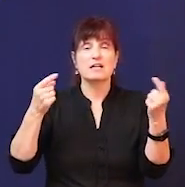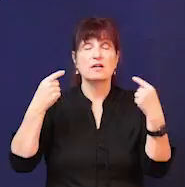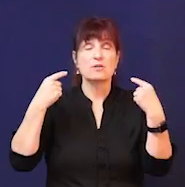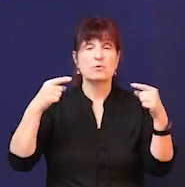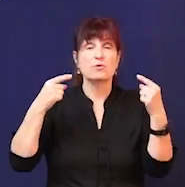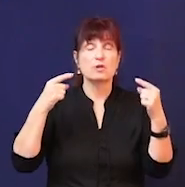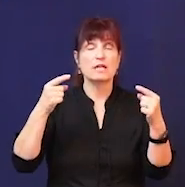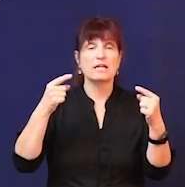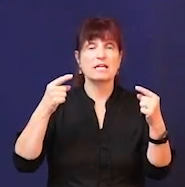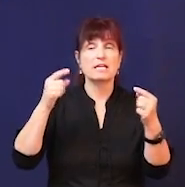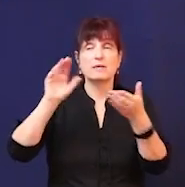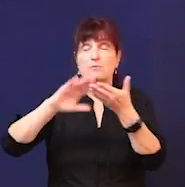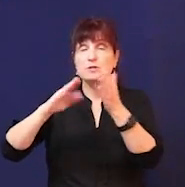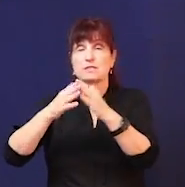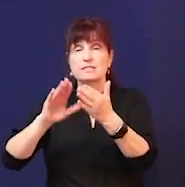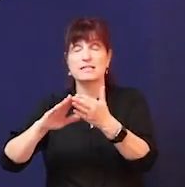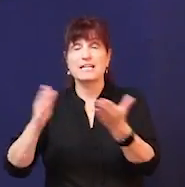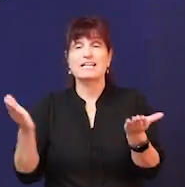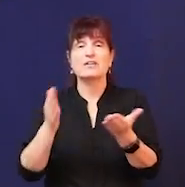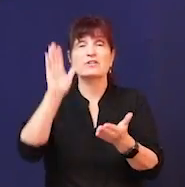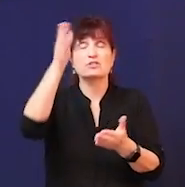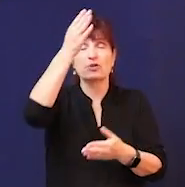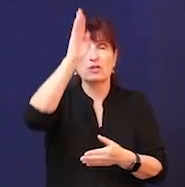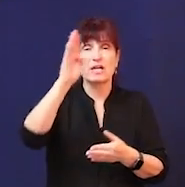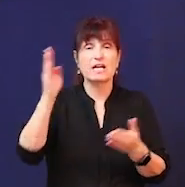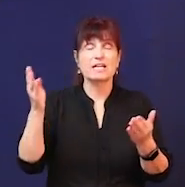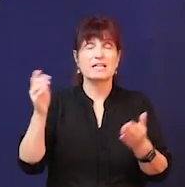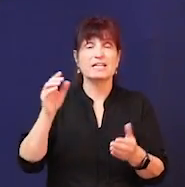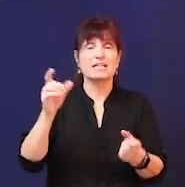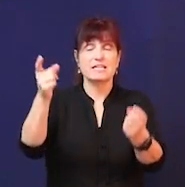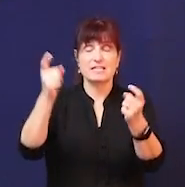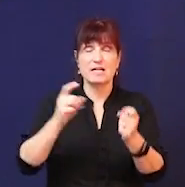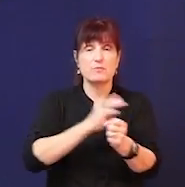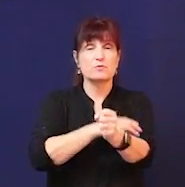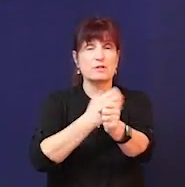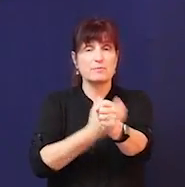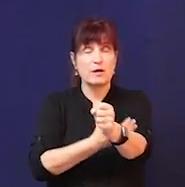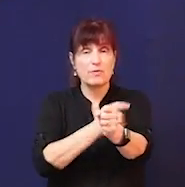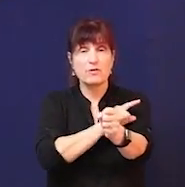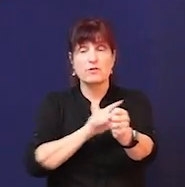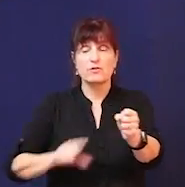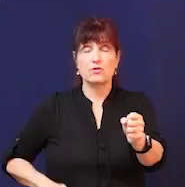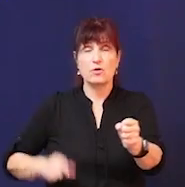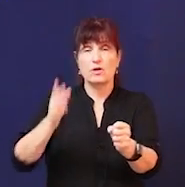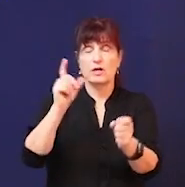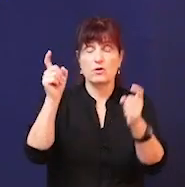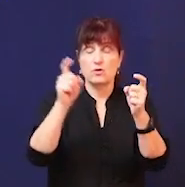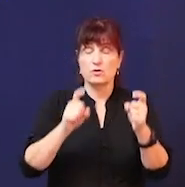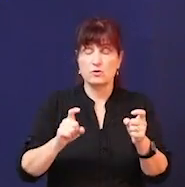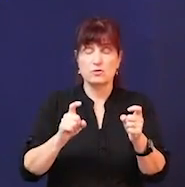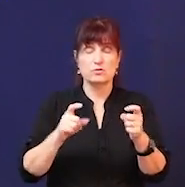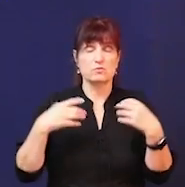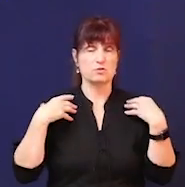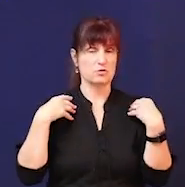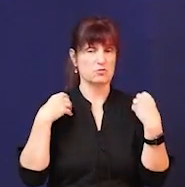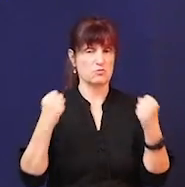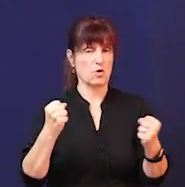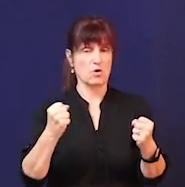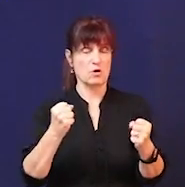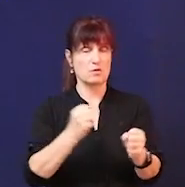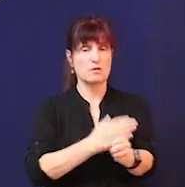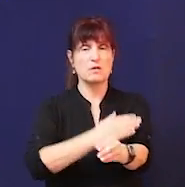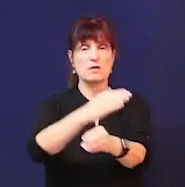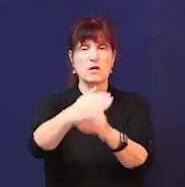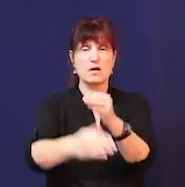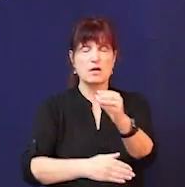Judah, here is your God. Here comes with power the Lord God, who rules by a strong arm. Here is